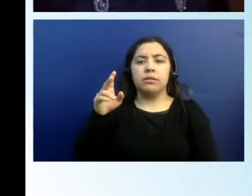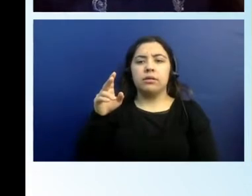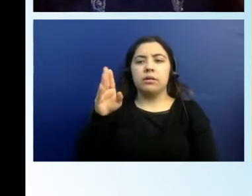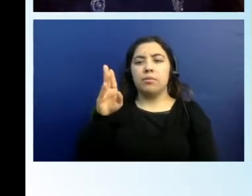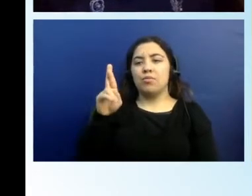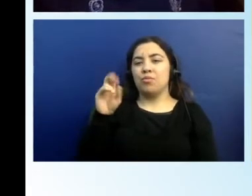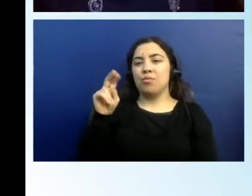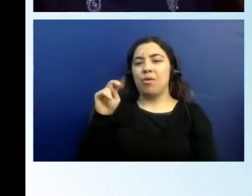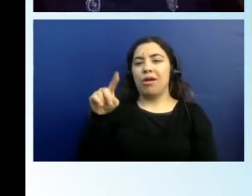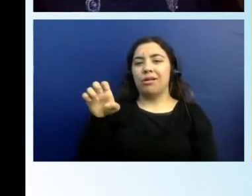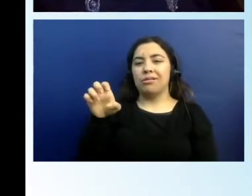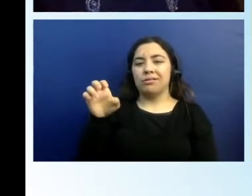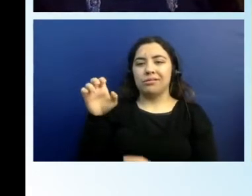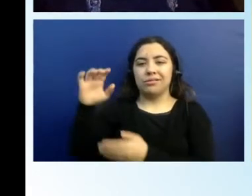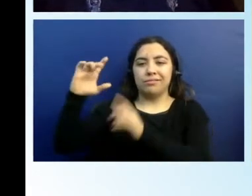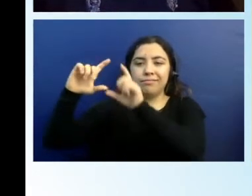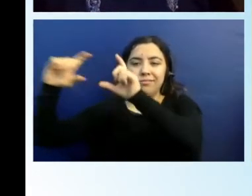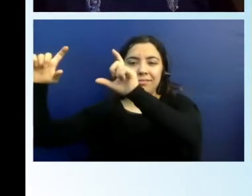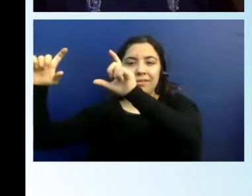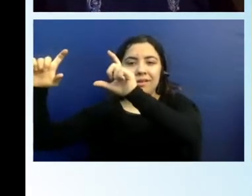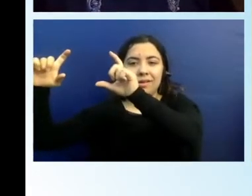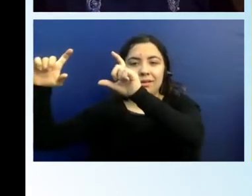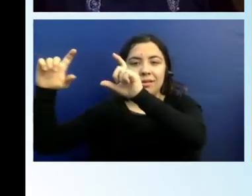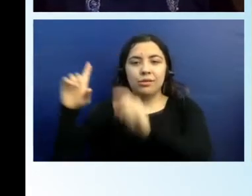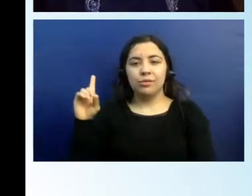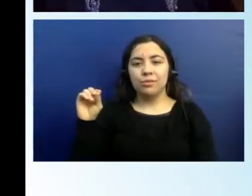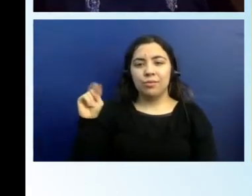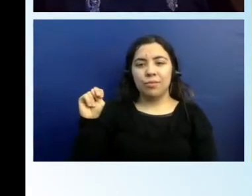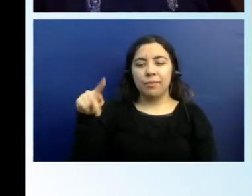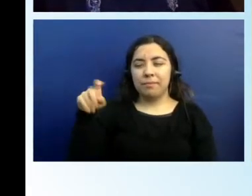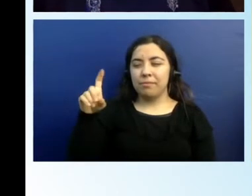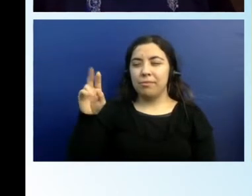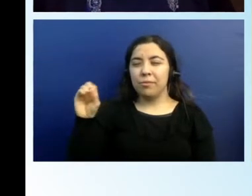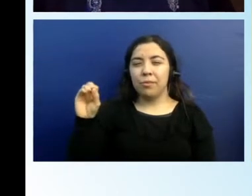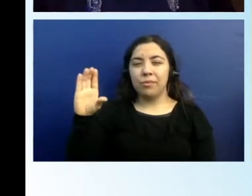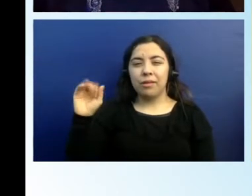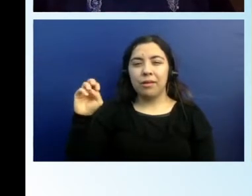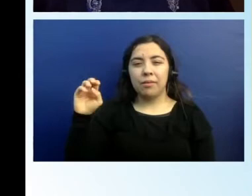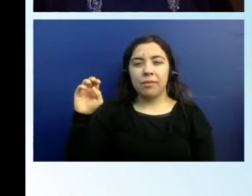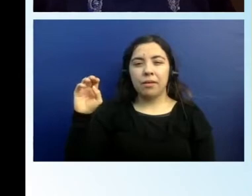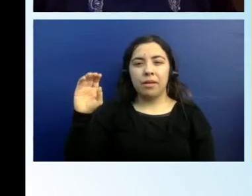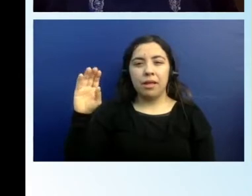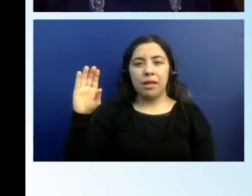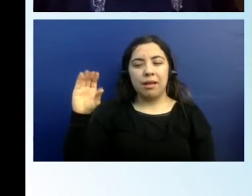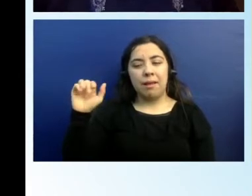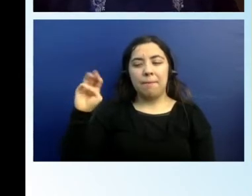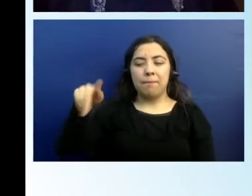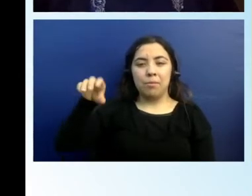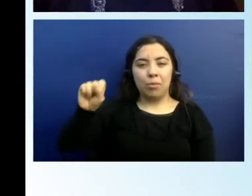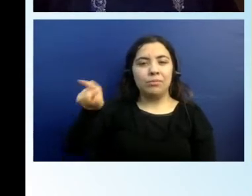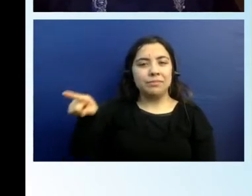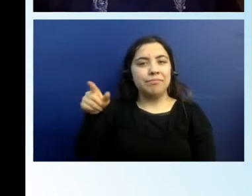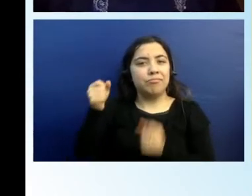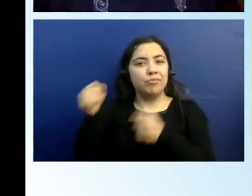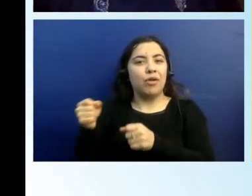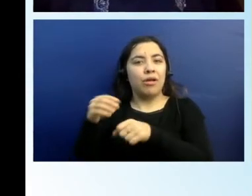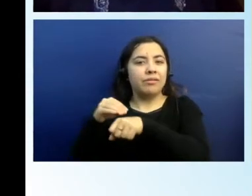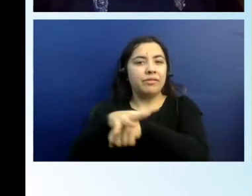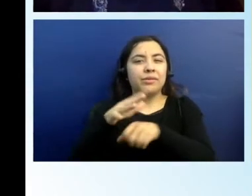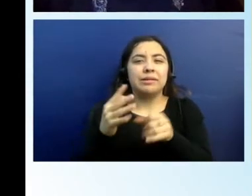Don Pedro Campos from the Puerto Rican independence movement. He really